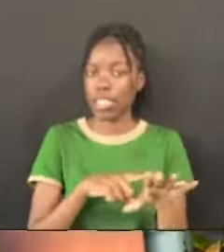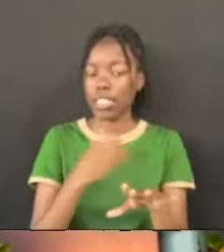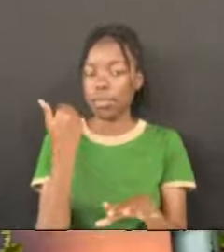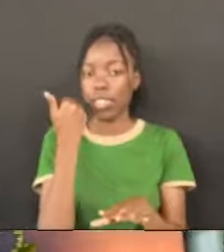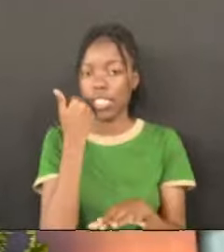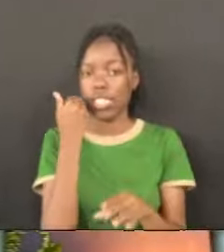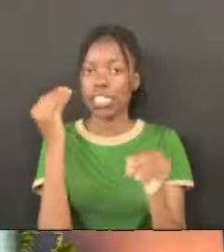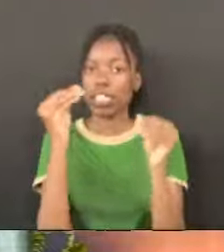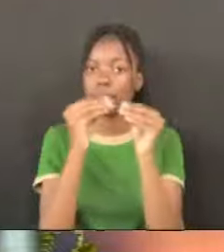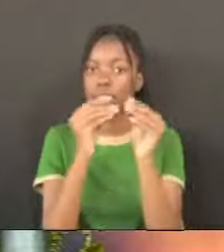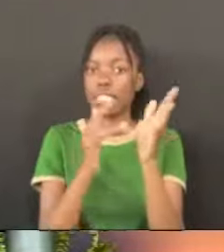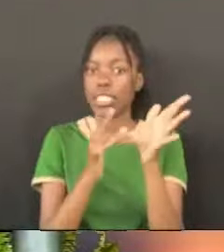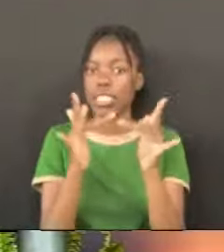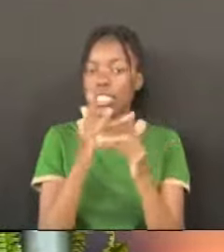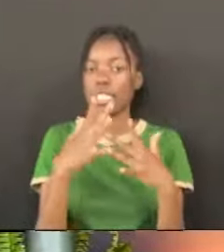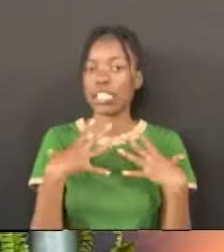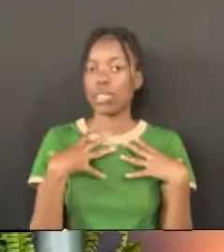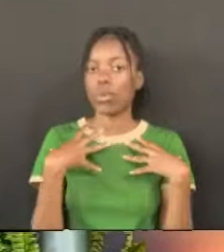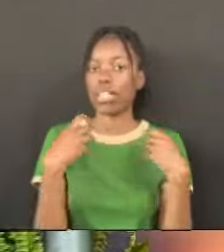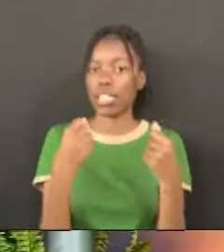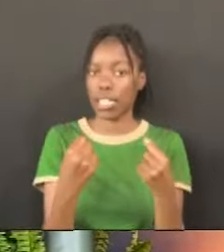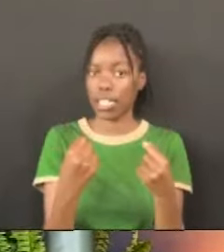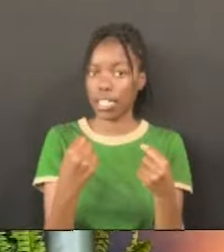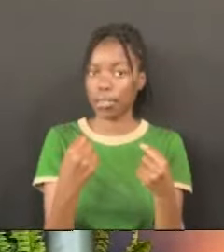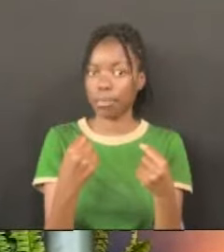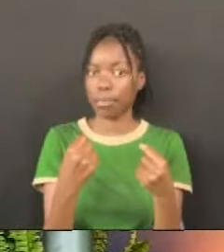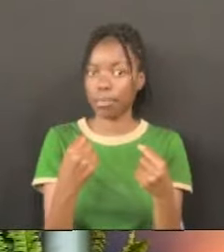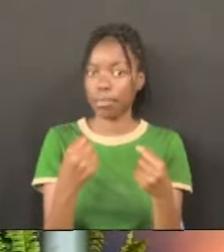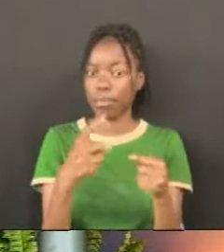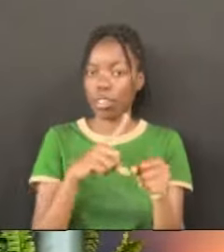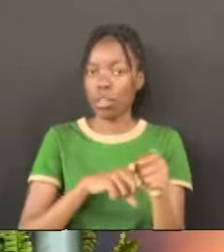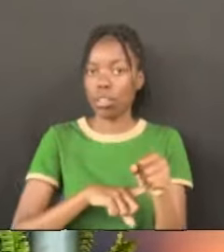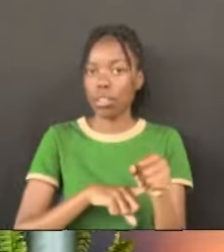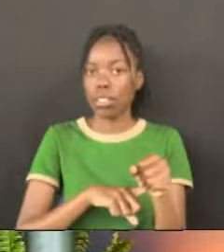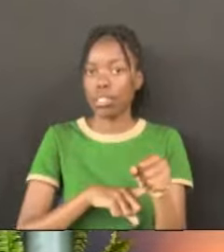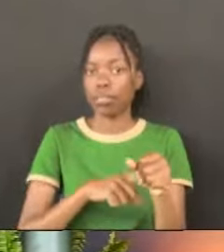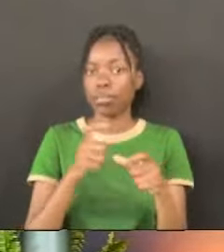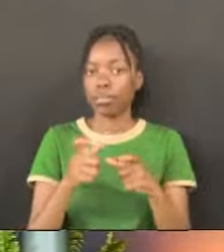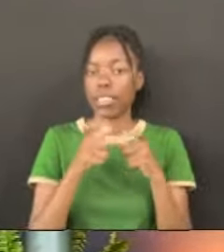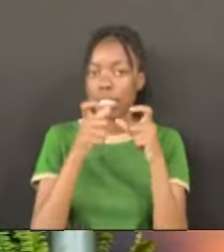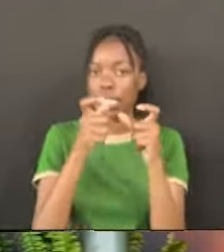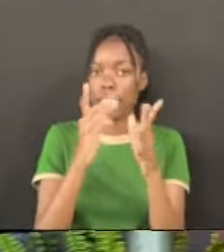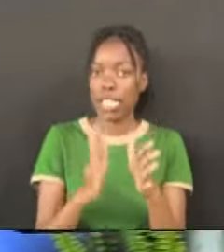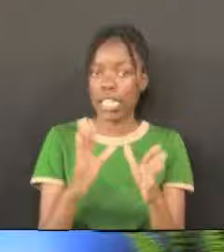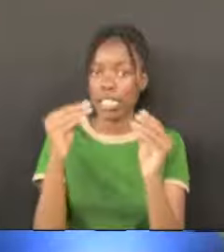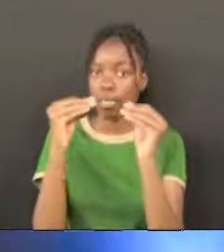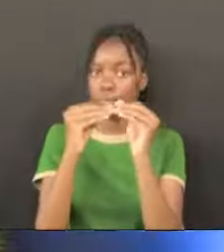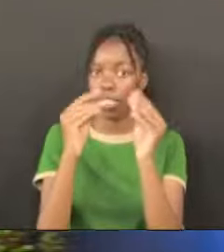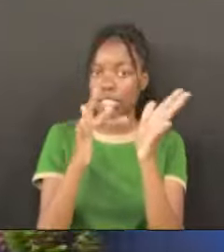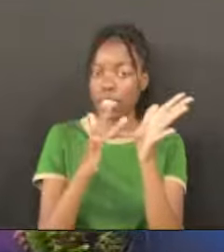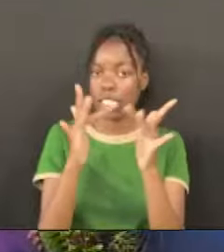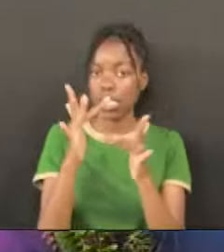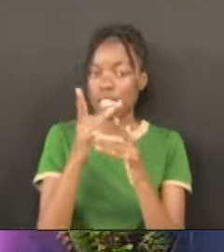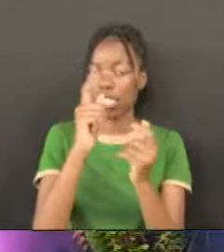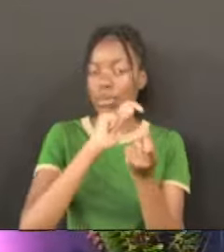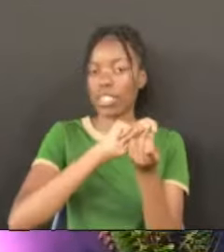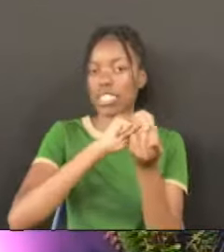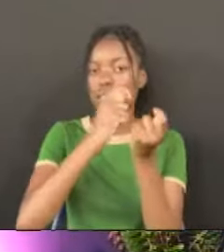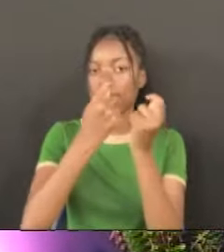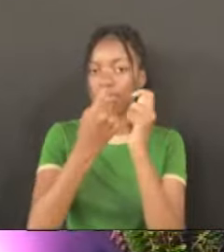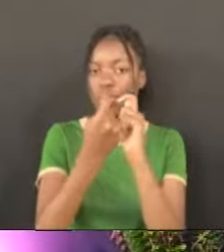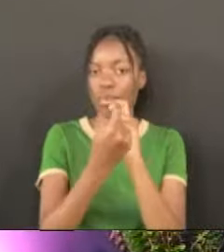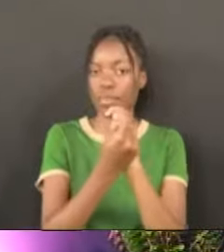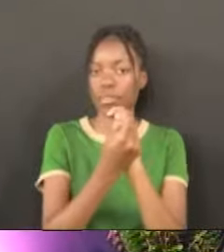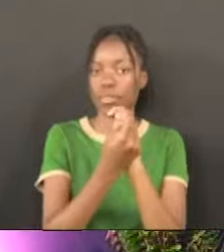Jesus, they were healed. When sinners met Jesus, they were